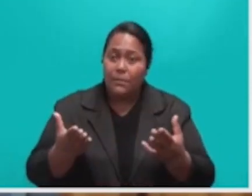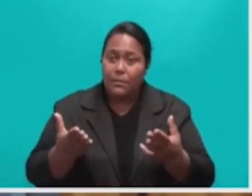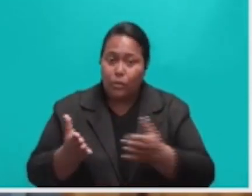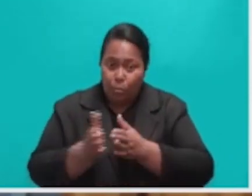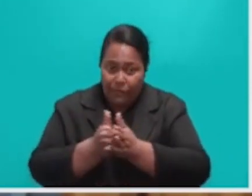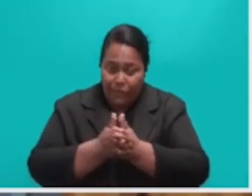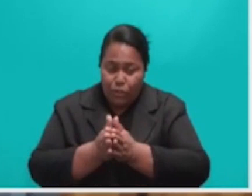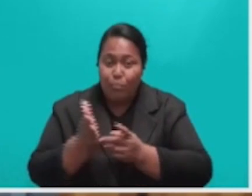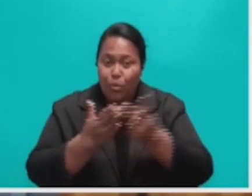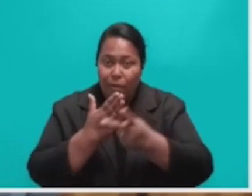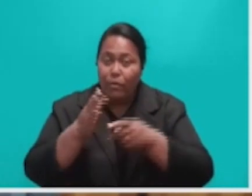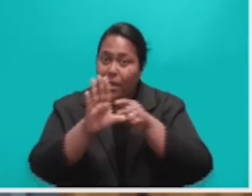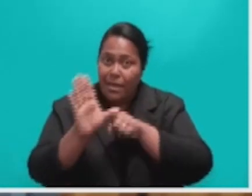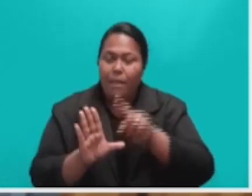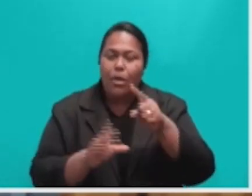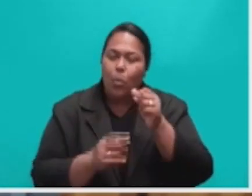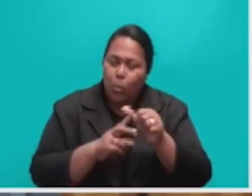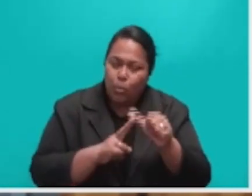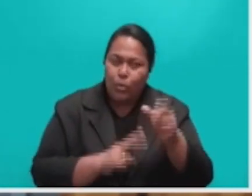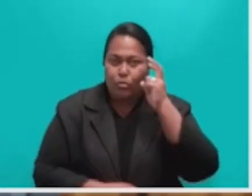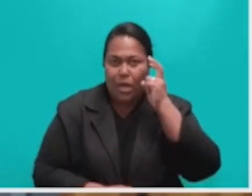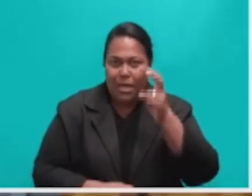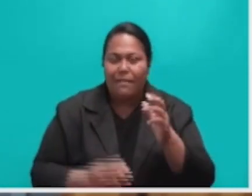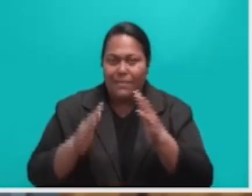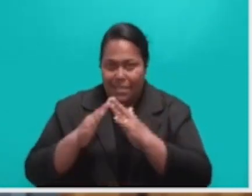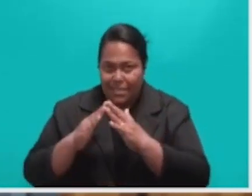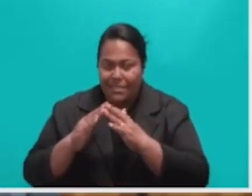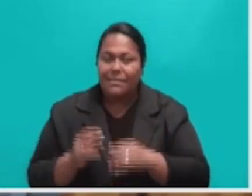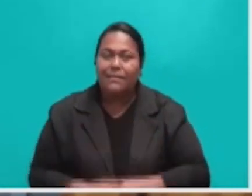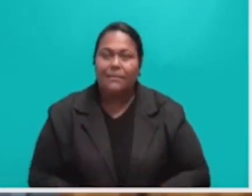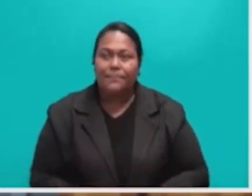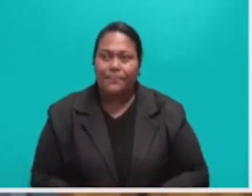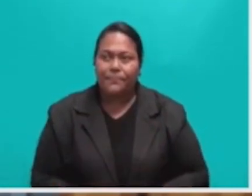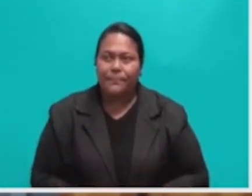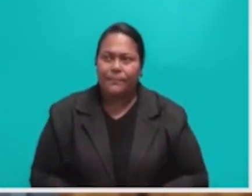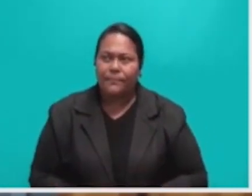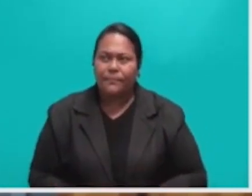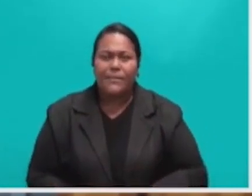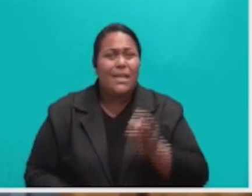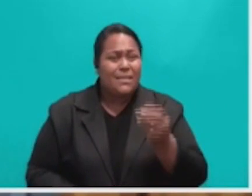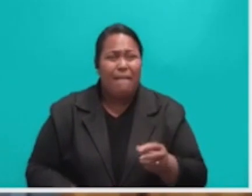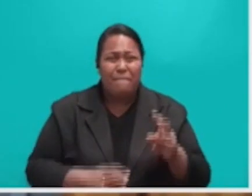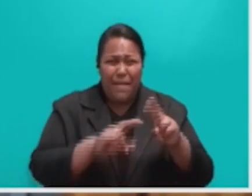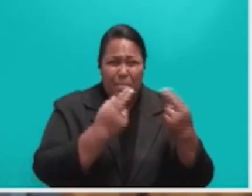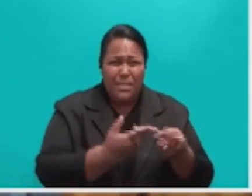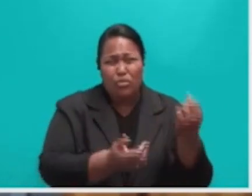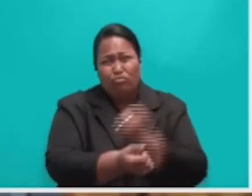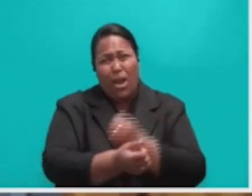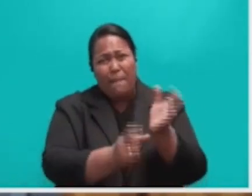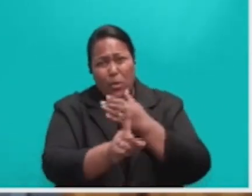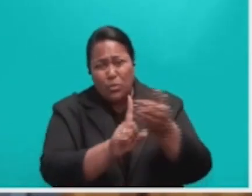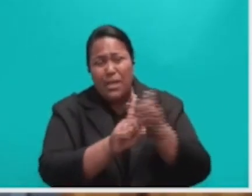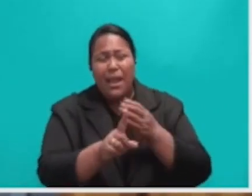young, but also the training facilities. Mr. Speaker, increasing number of dysfunctional families, drug abuse and neglect has